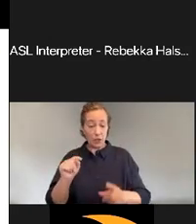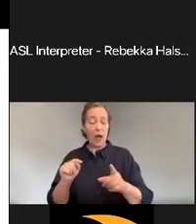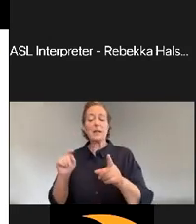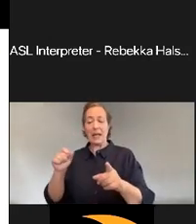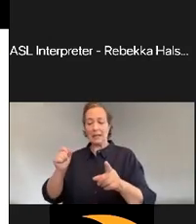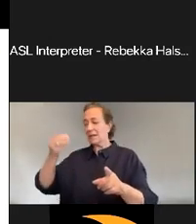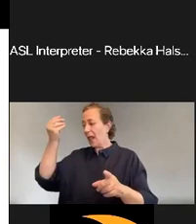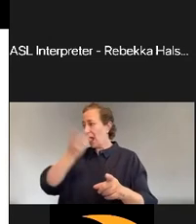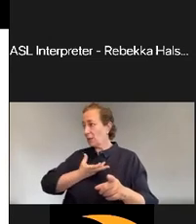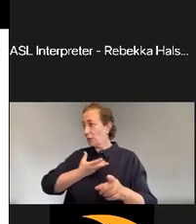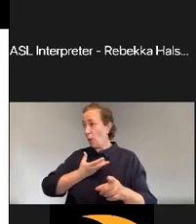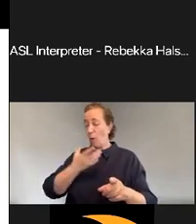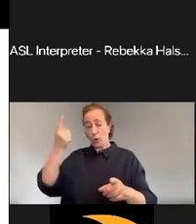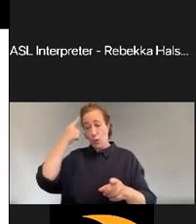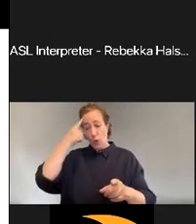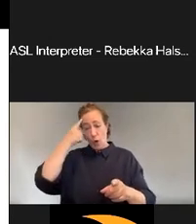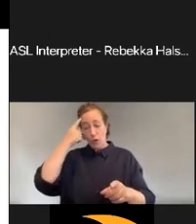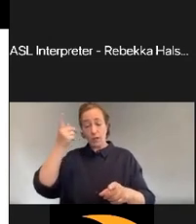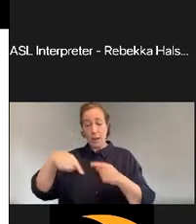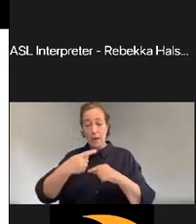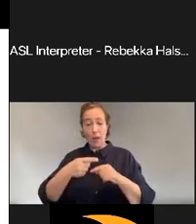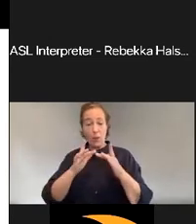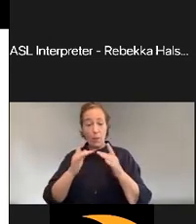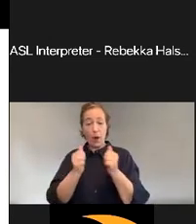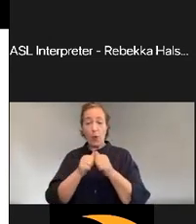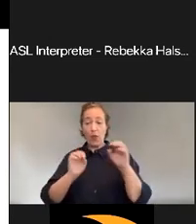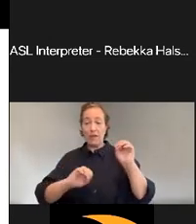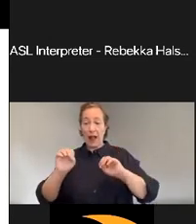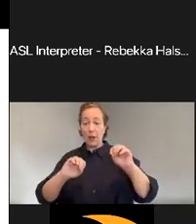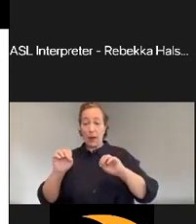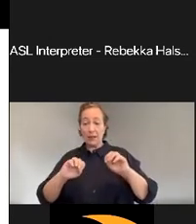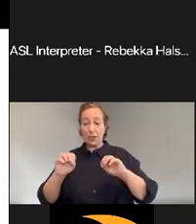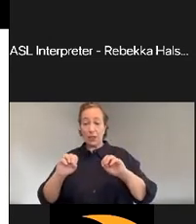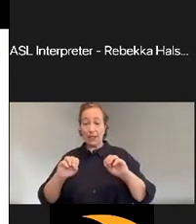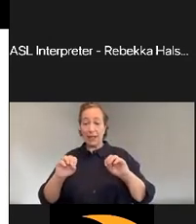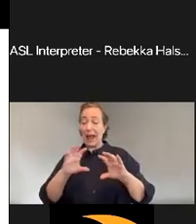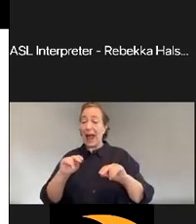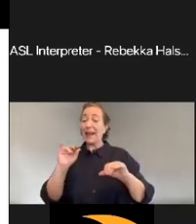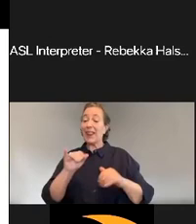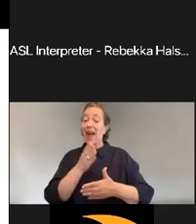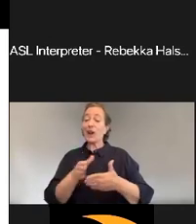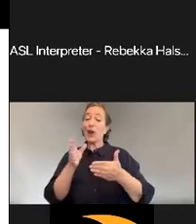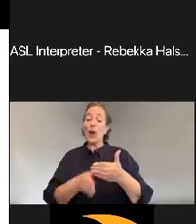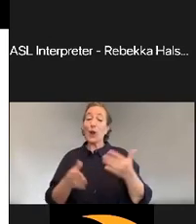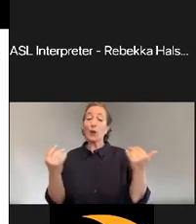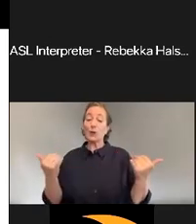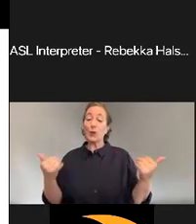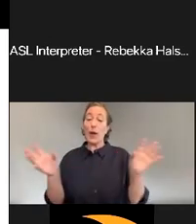what you thought of this webinar with the evaluation. And that will conclude today's webinar.